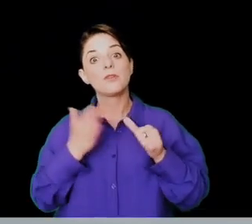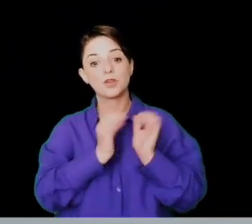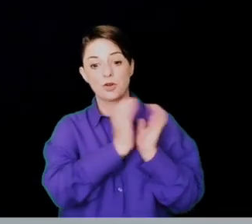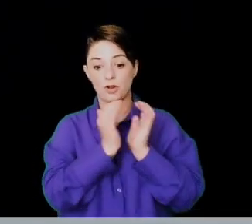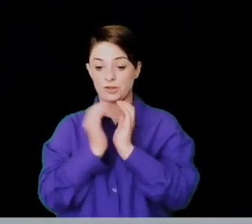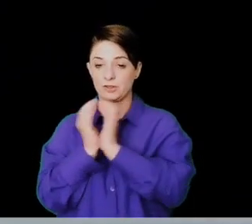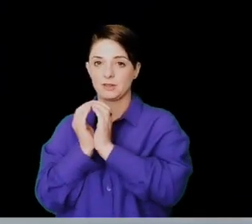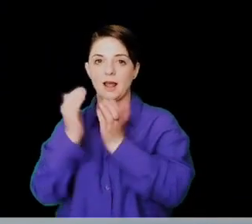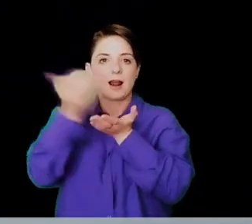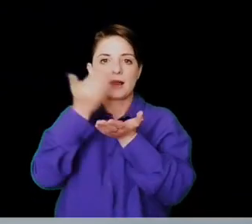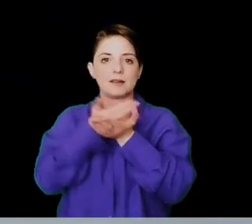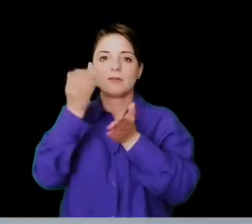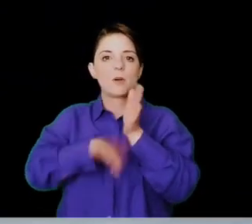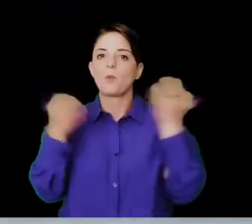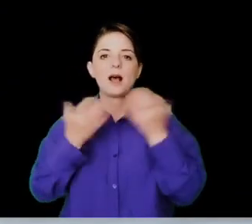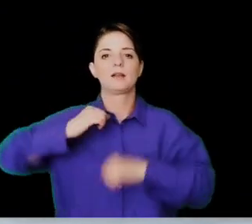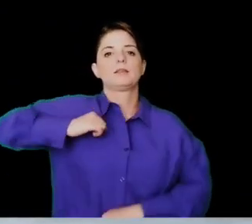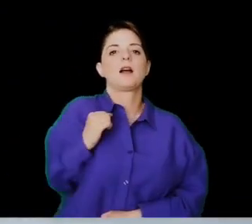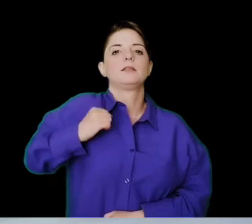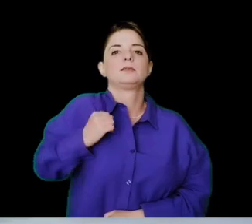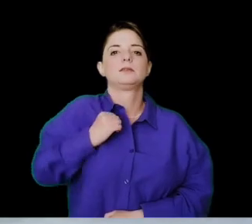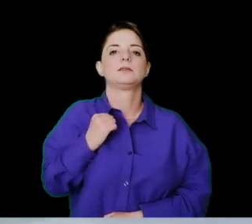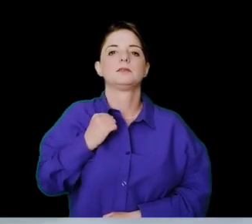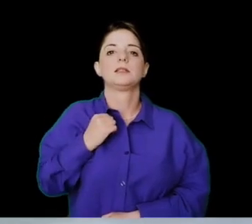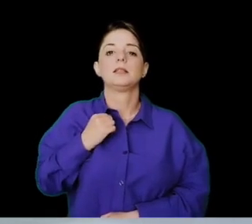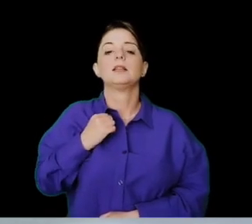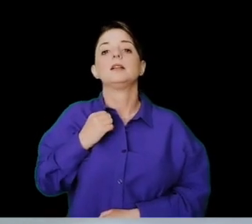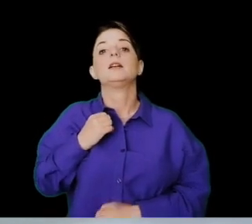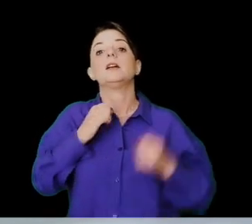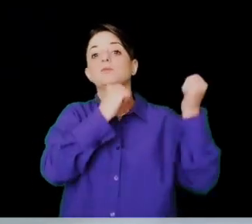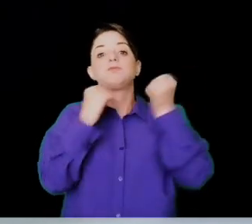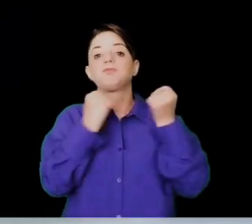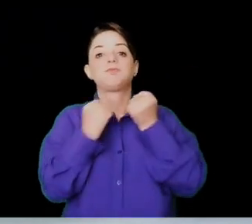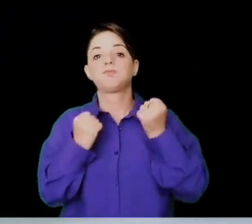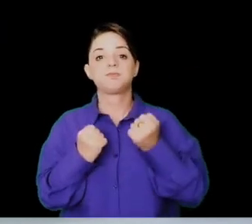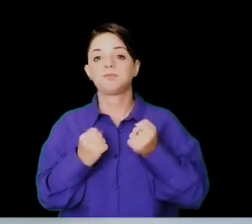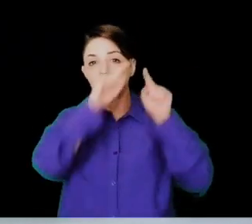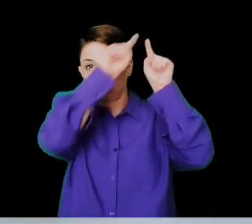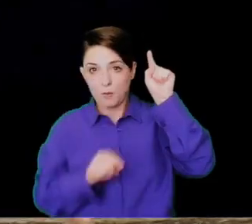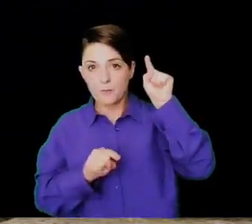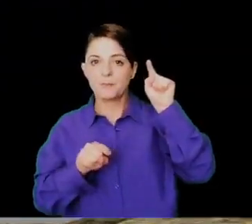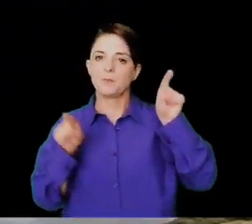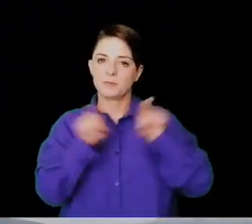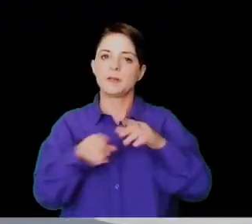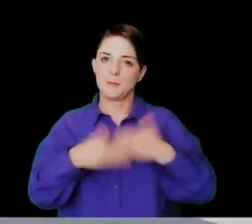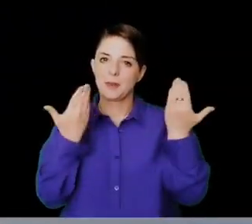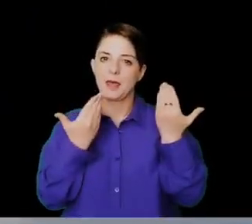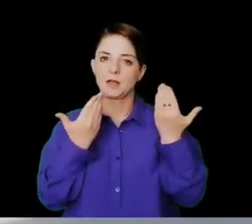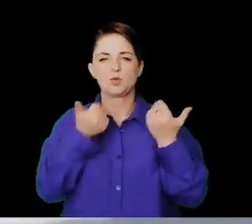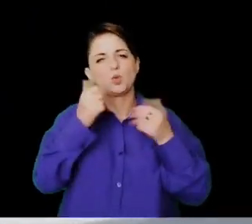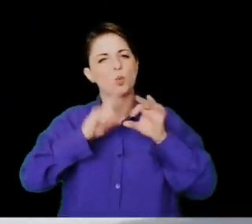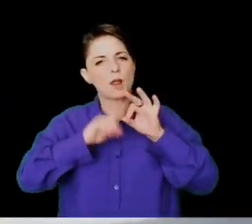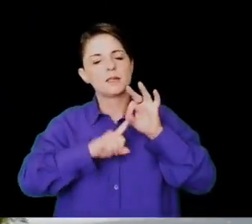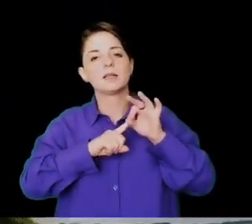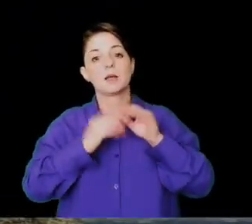The first oysters to populate the new reef are collected from a loch in Scotland. They need to be driven down to Portsmouth on the same day to